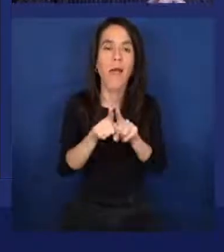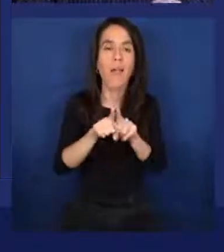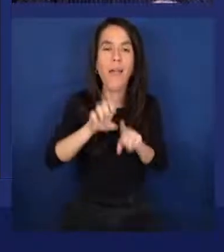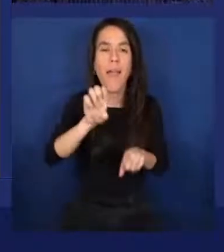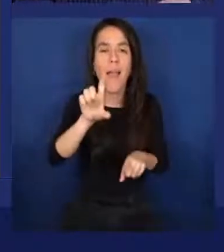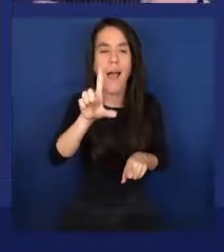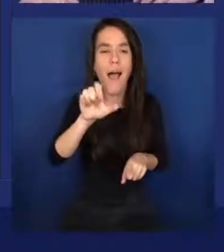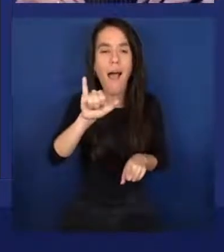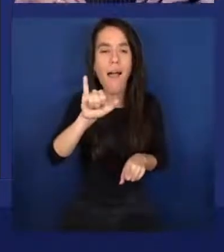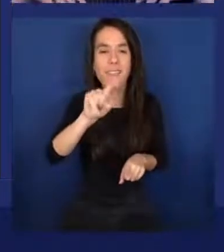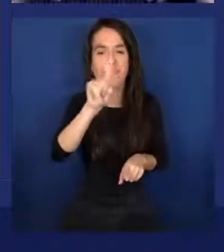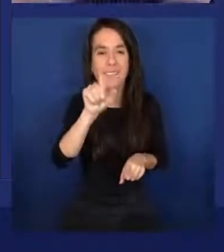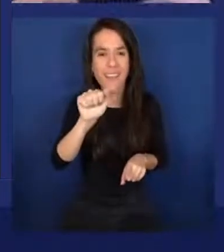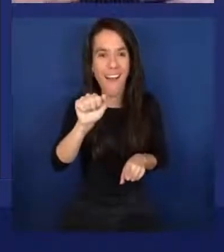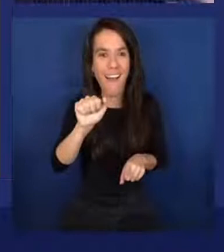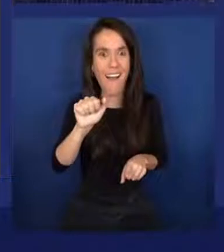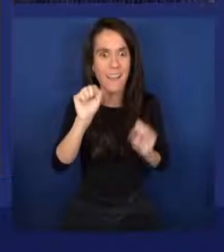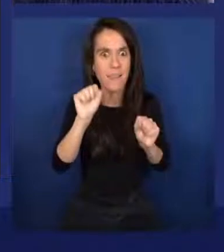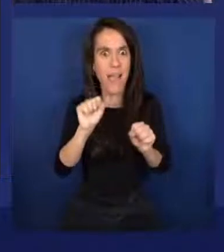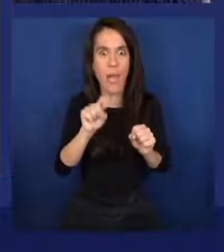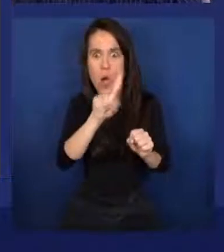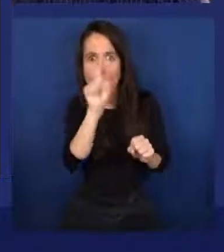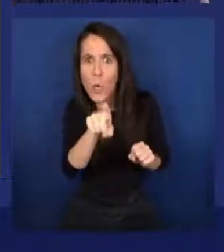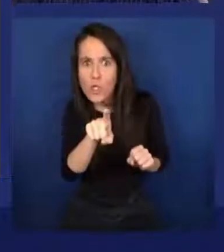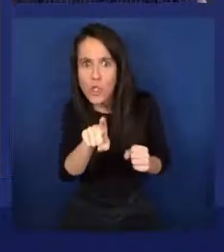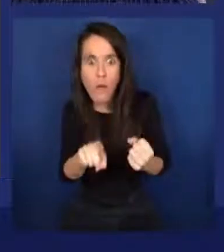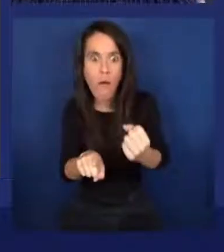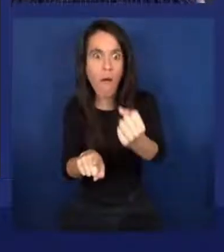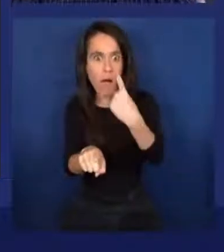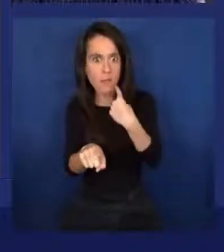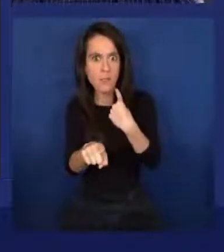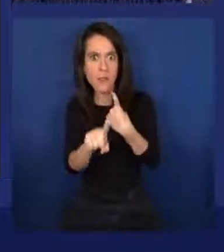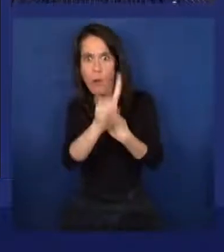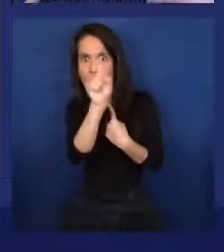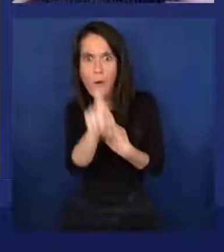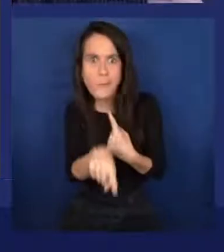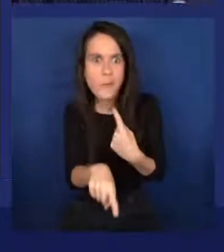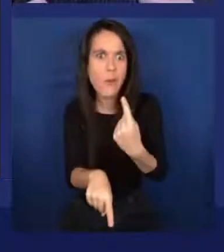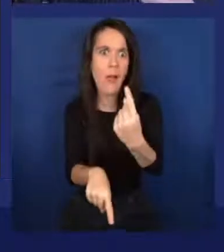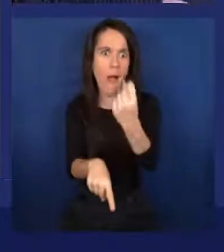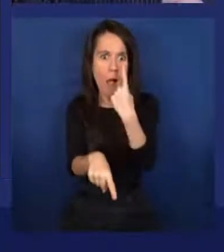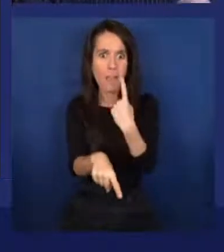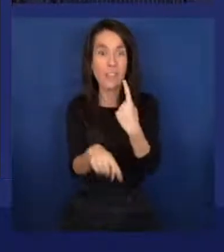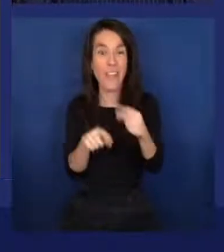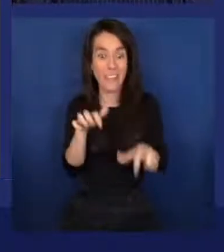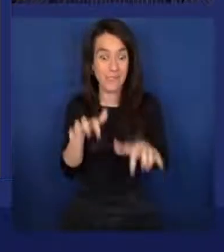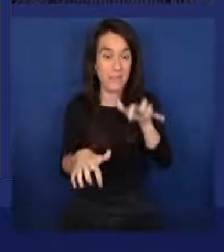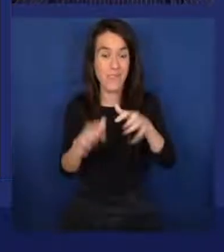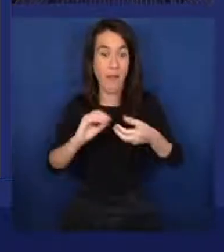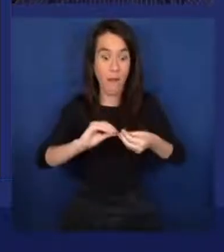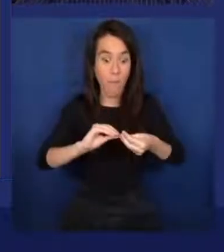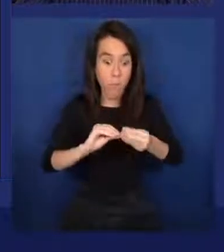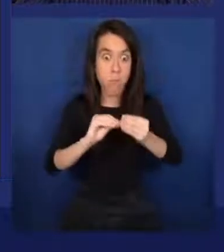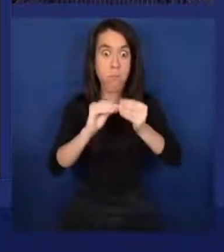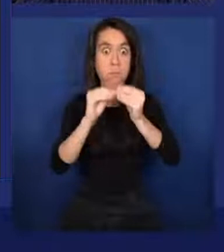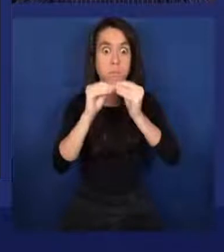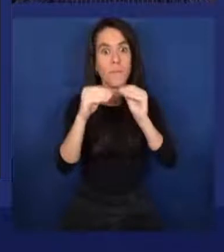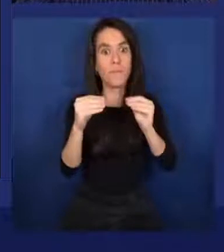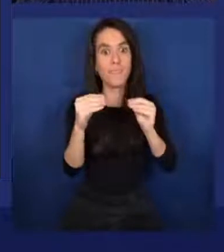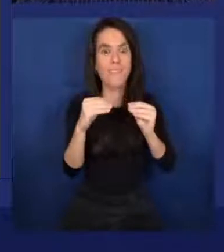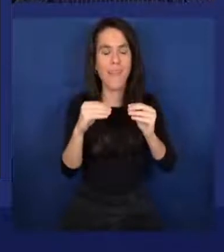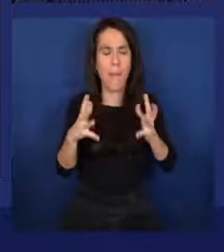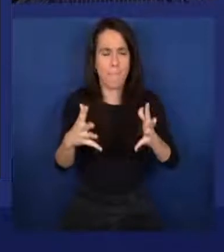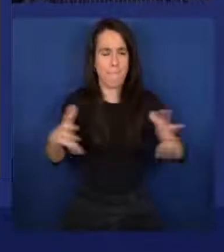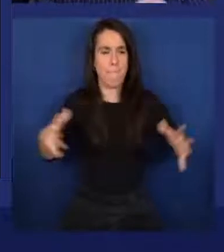answer questions. But in order to have them run fast enough in those early computers, they're building custom super PCs.